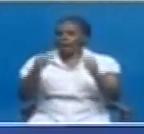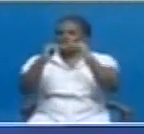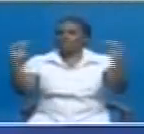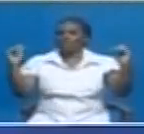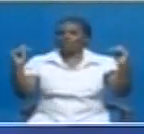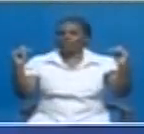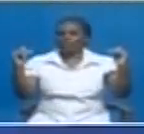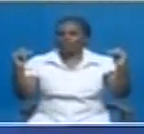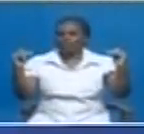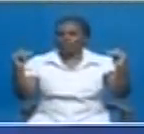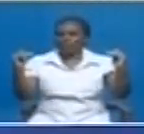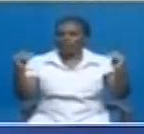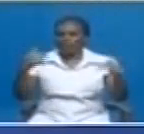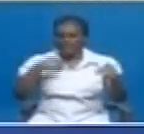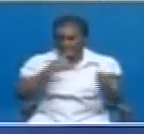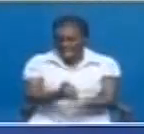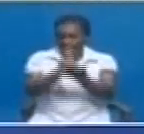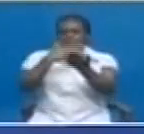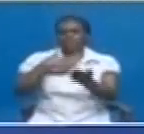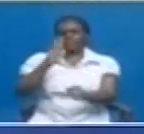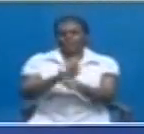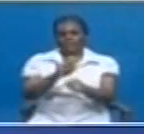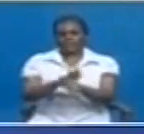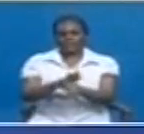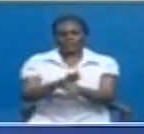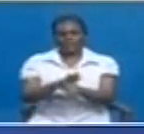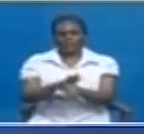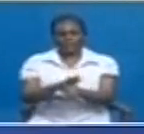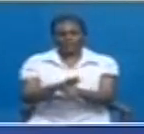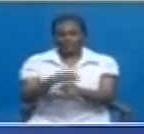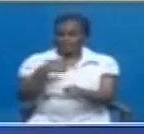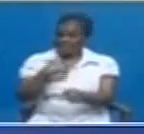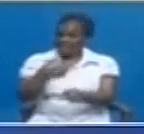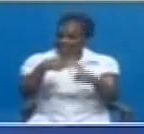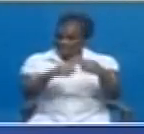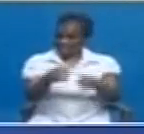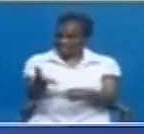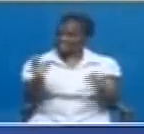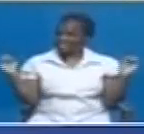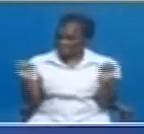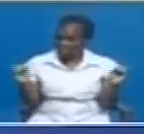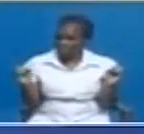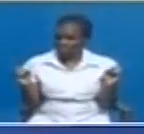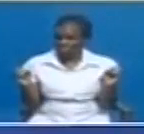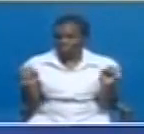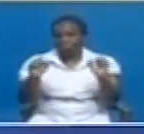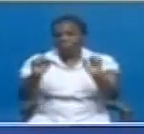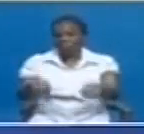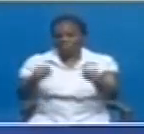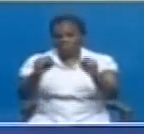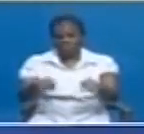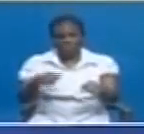plani. Mimi nasaidia mimi kabisa kwa sababu ana kama mimi sina hii machine nitatunga